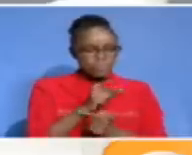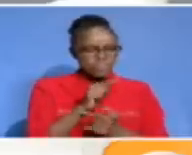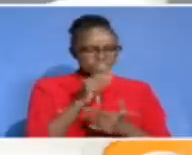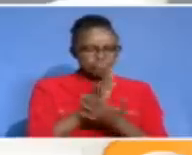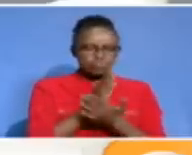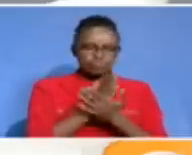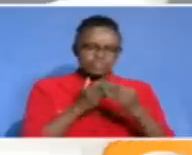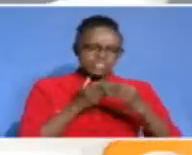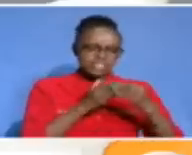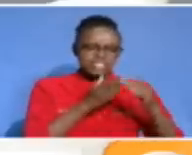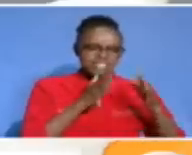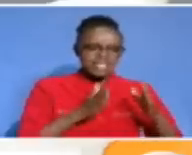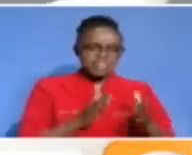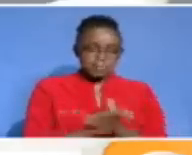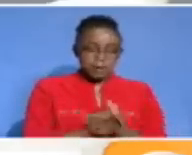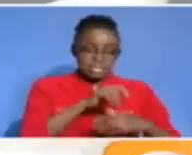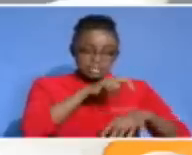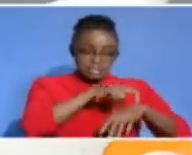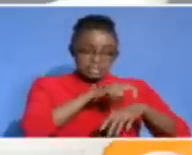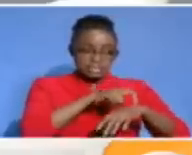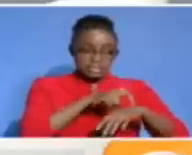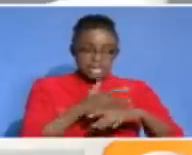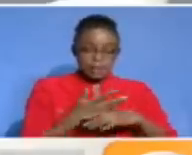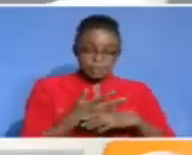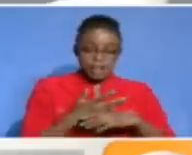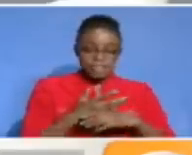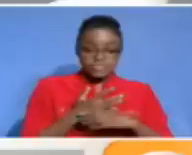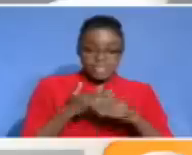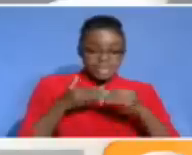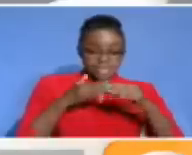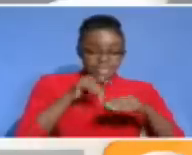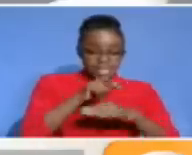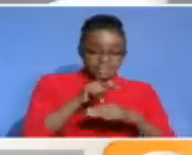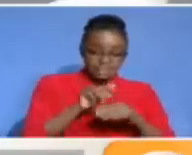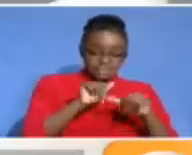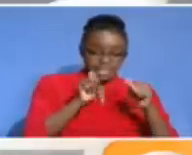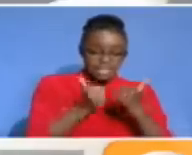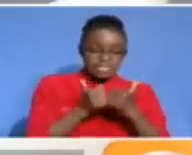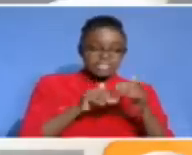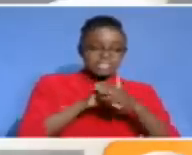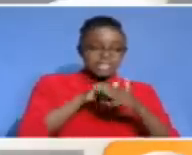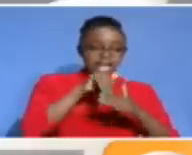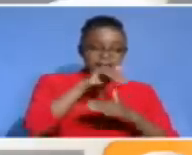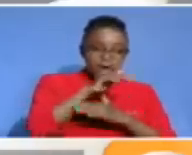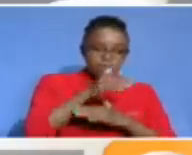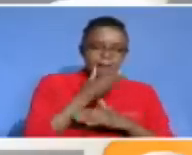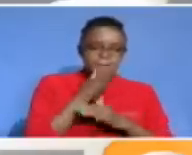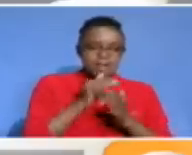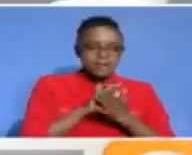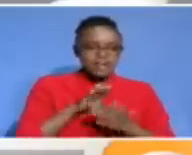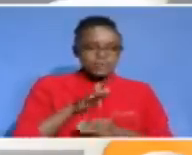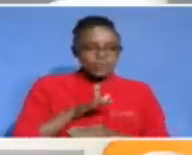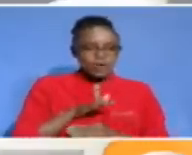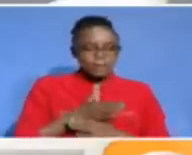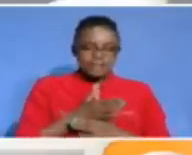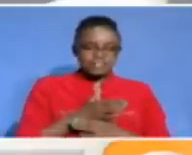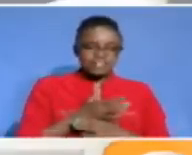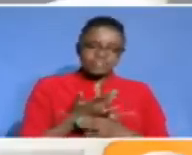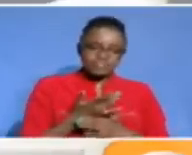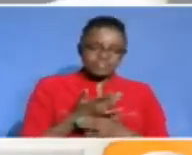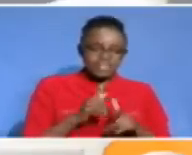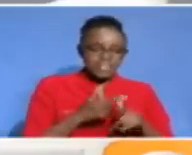leadership. When heads of these agencies are out there, the men and women, rank and